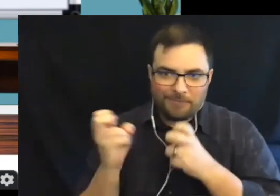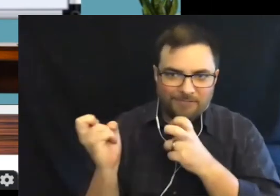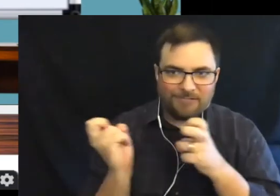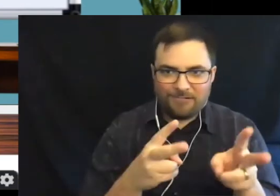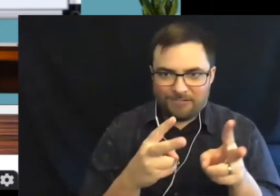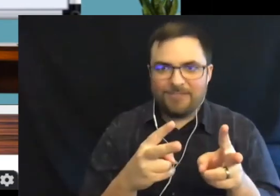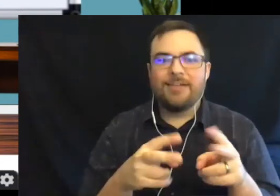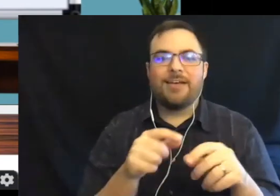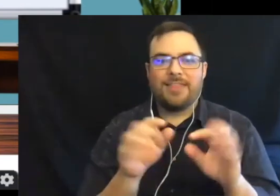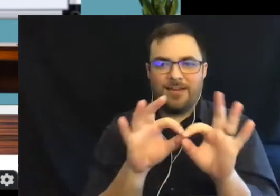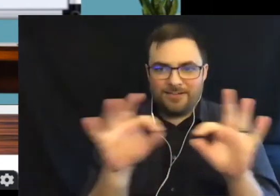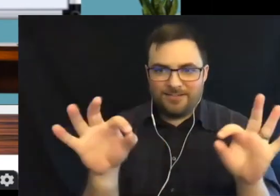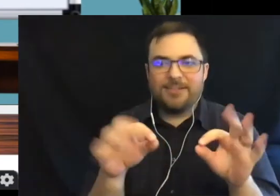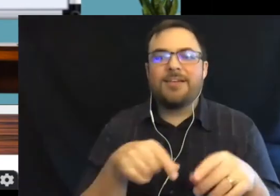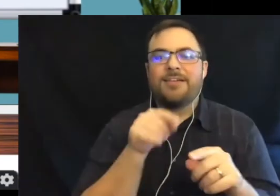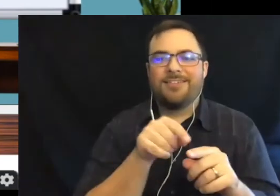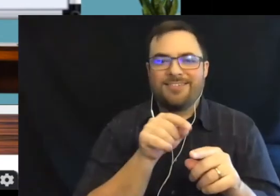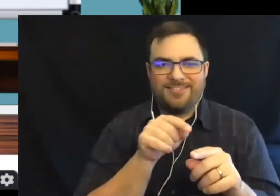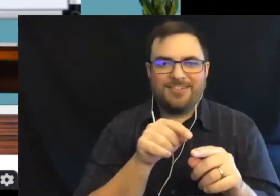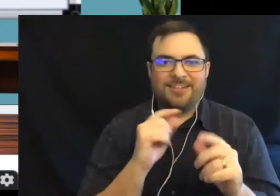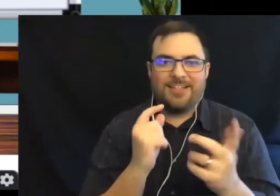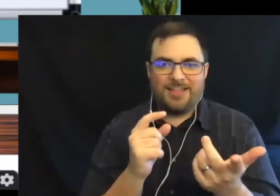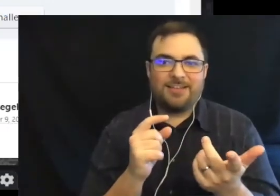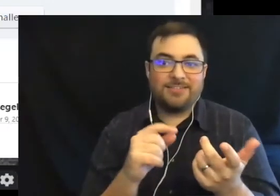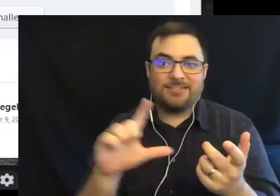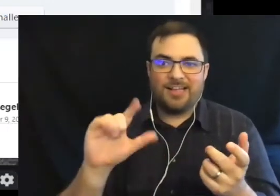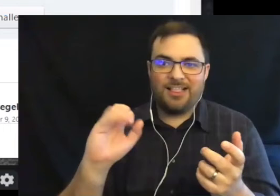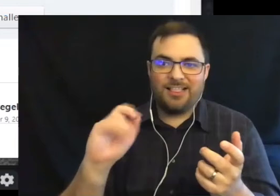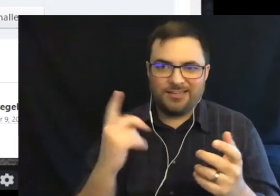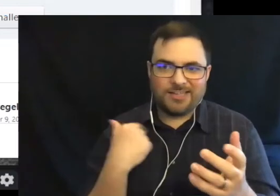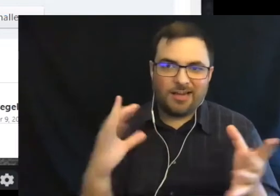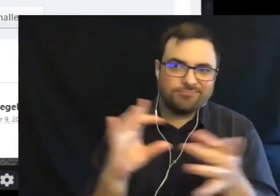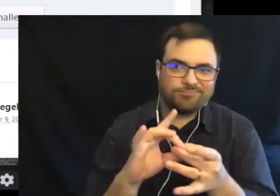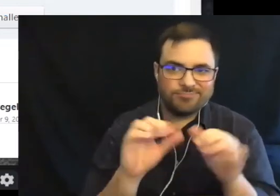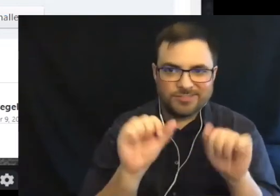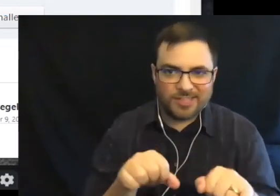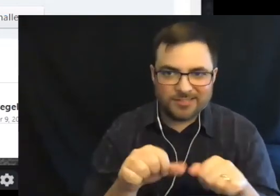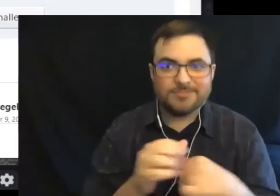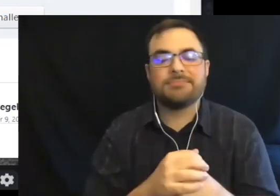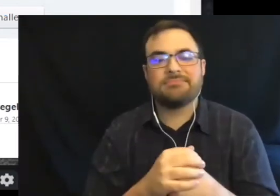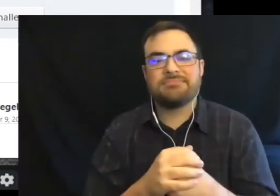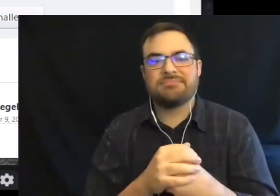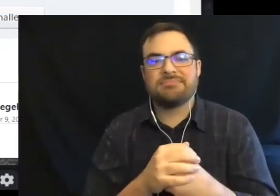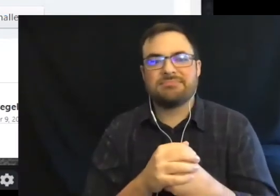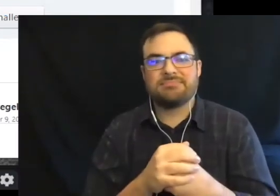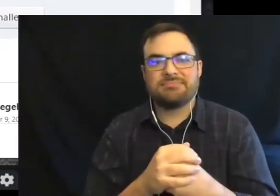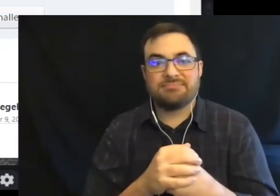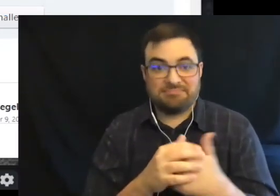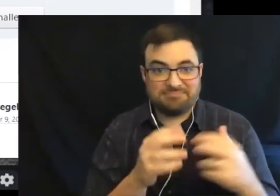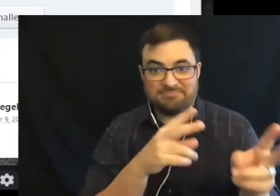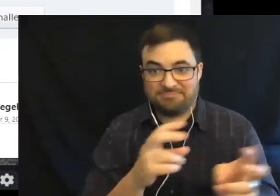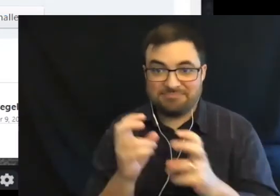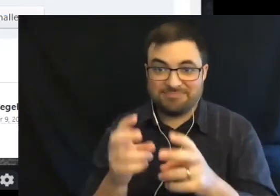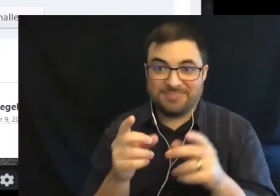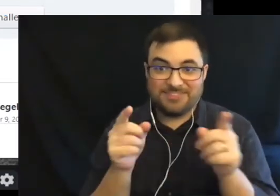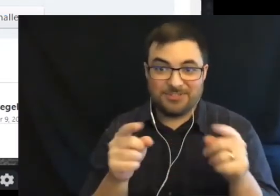you put the text in, and you can copy and paste that website. When you click on this brings me to a website. This